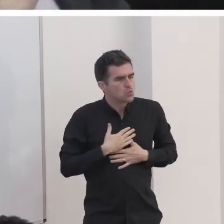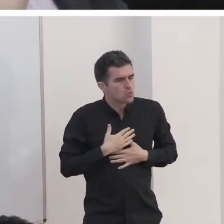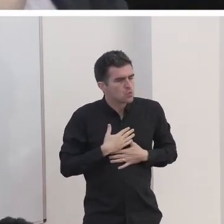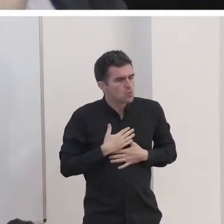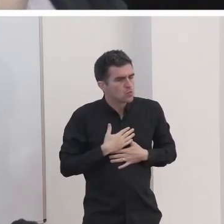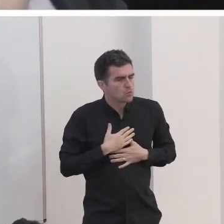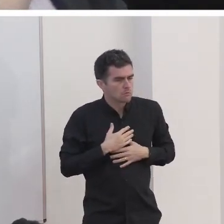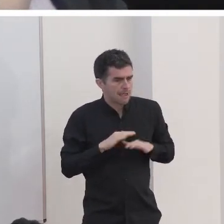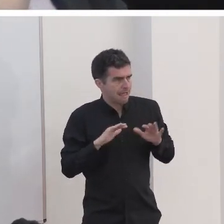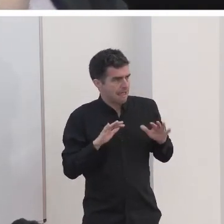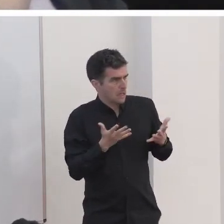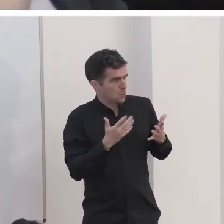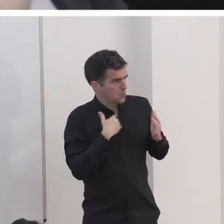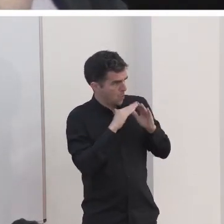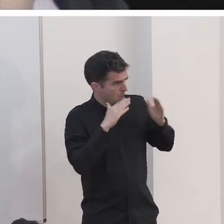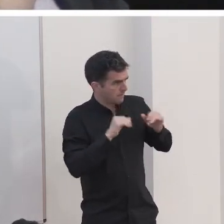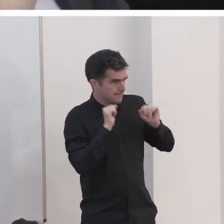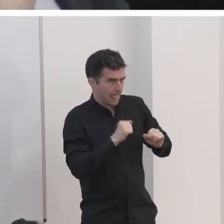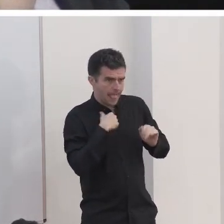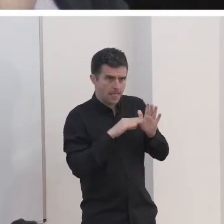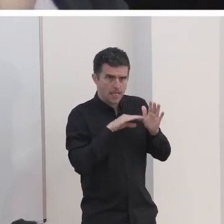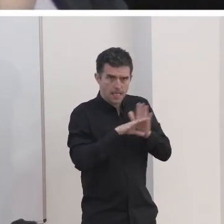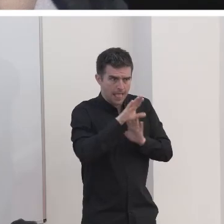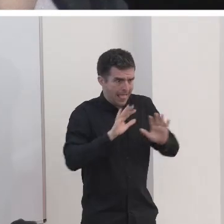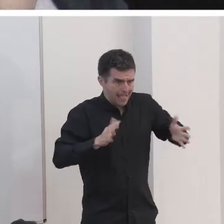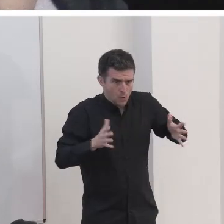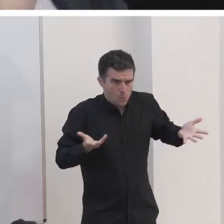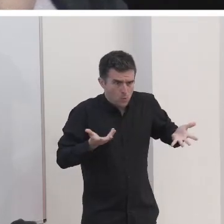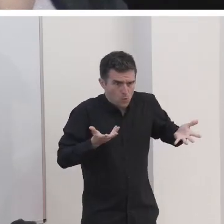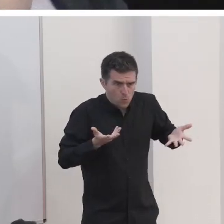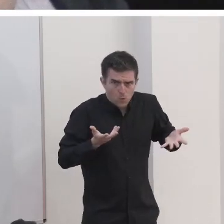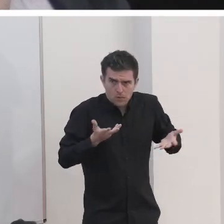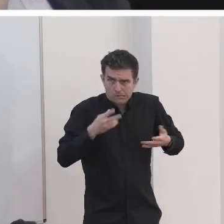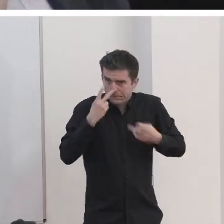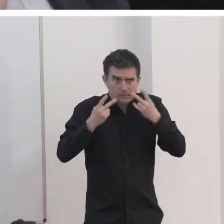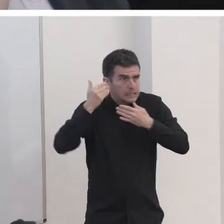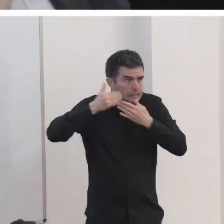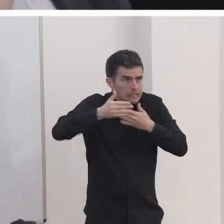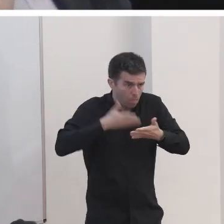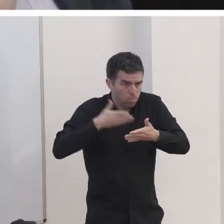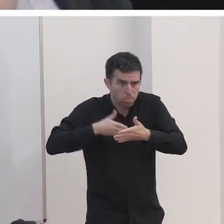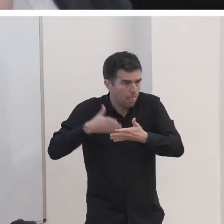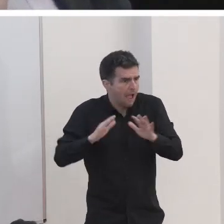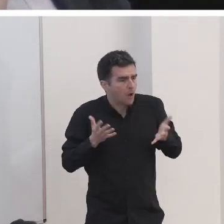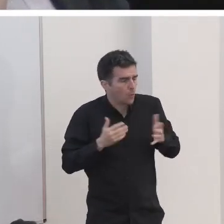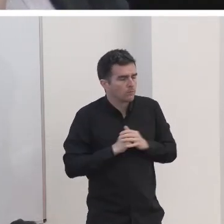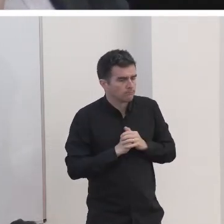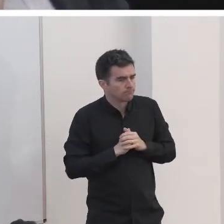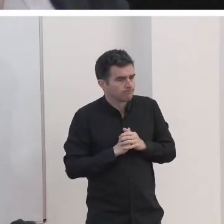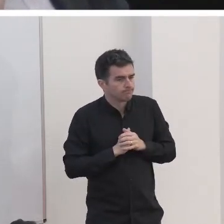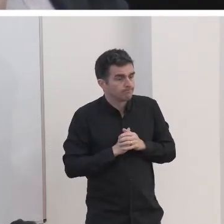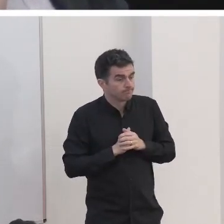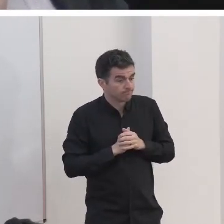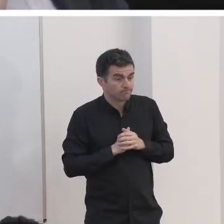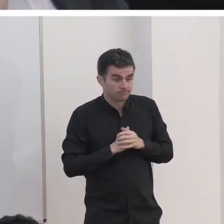need, then you are there to resist. And now it comes to our institution. When we